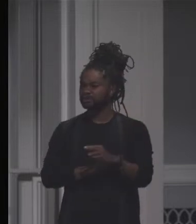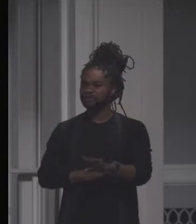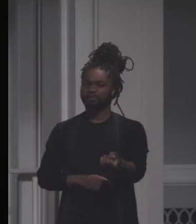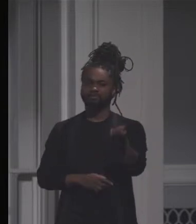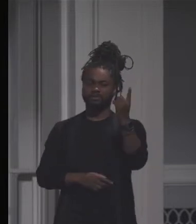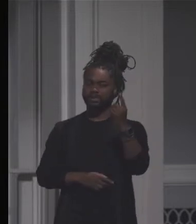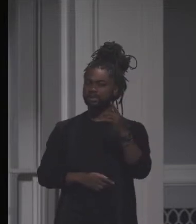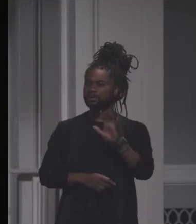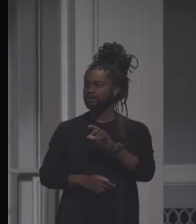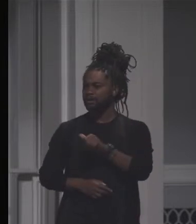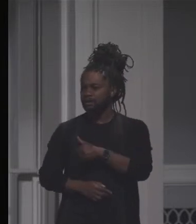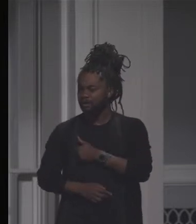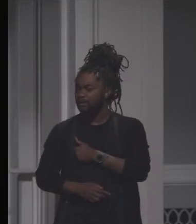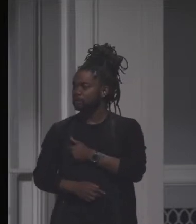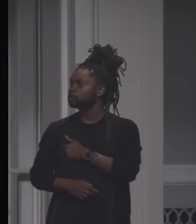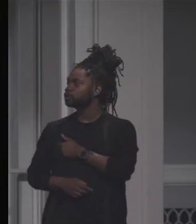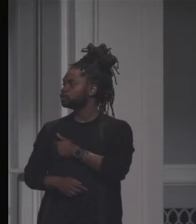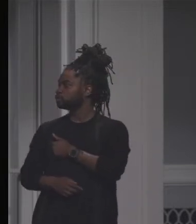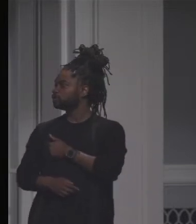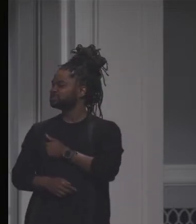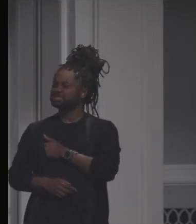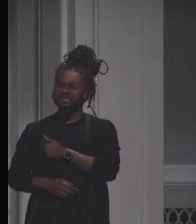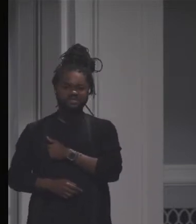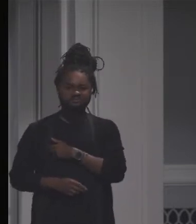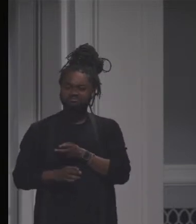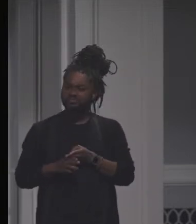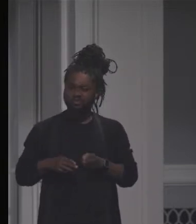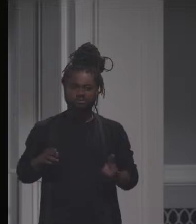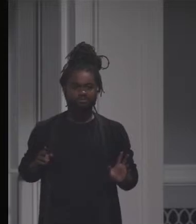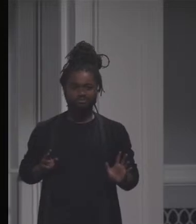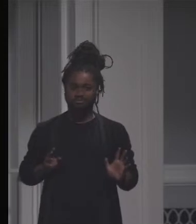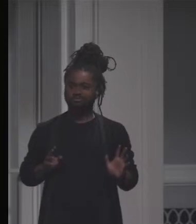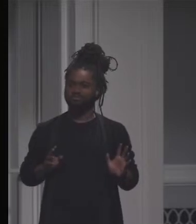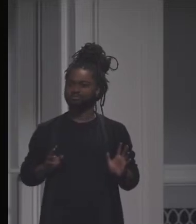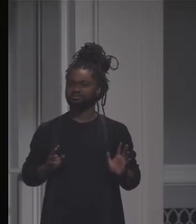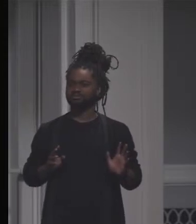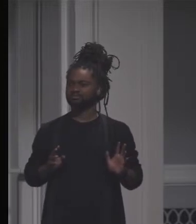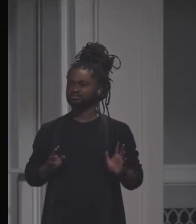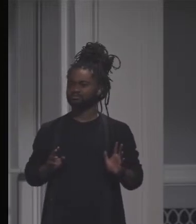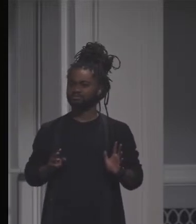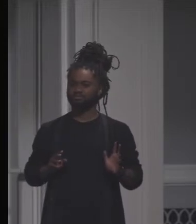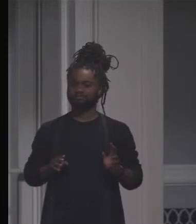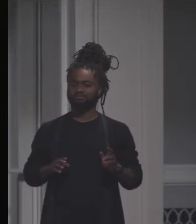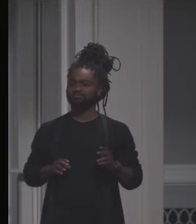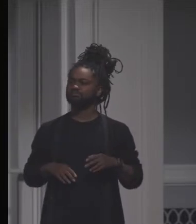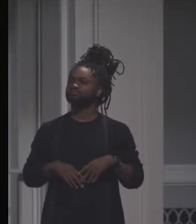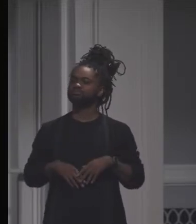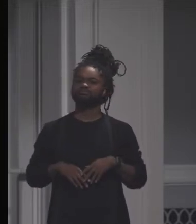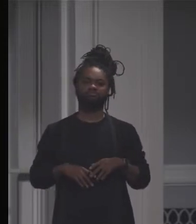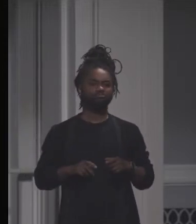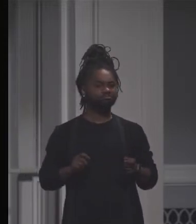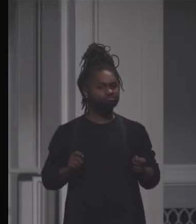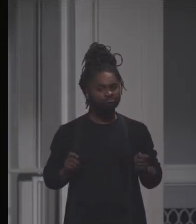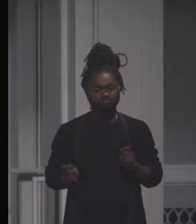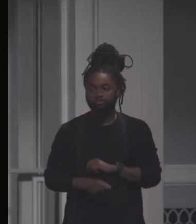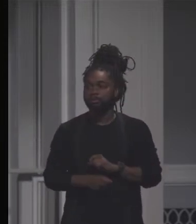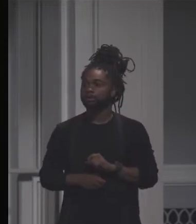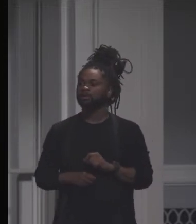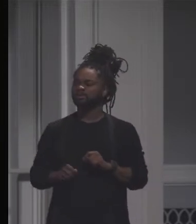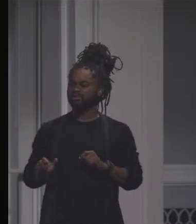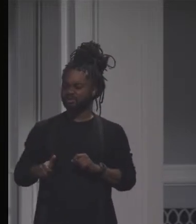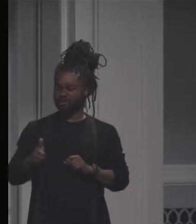and attitude to the world just for a little while. Just for a little while, you can make the other